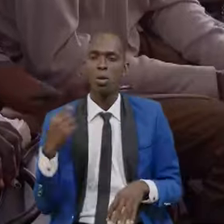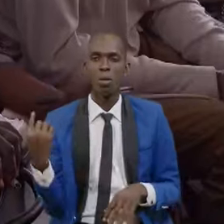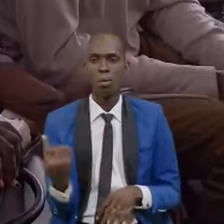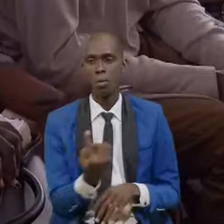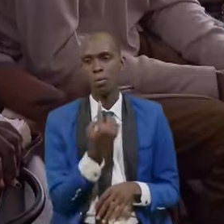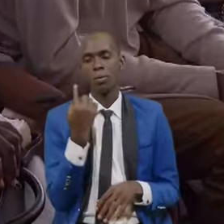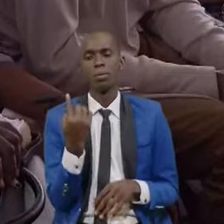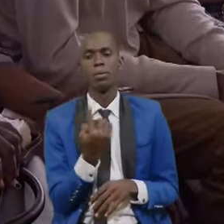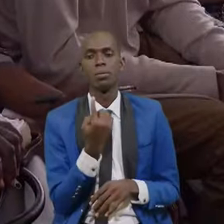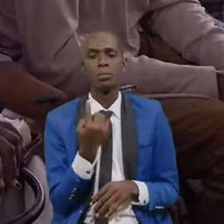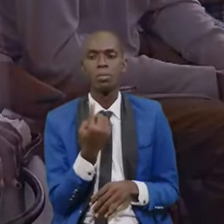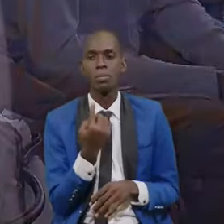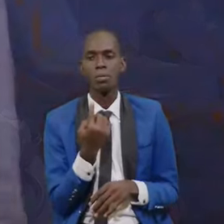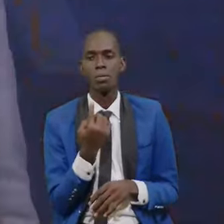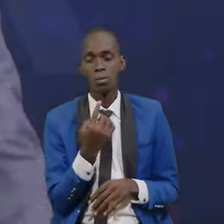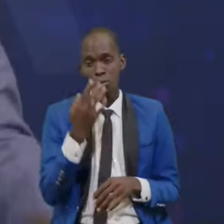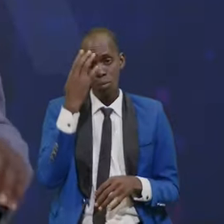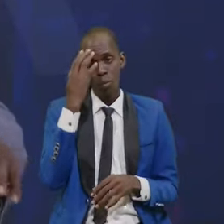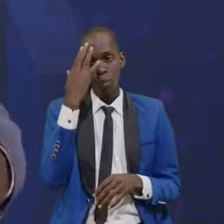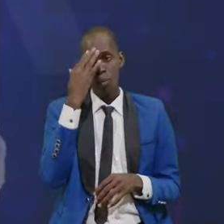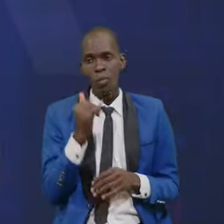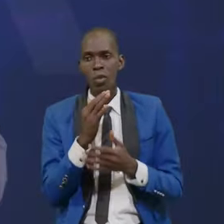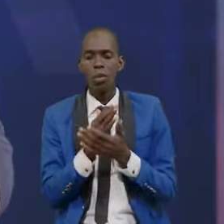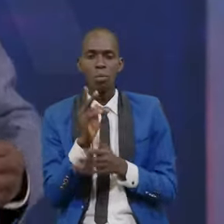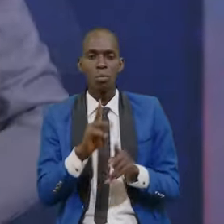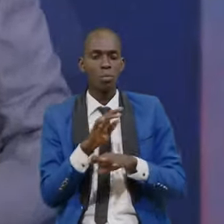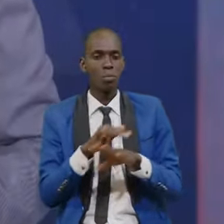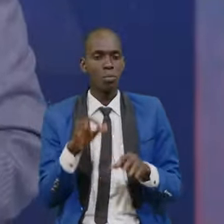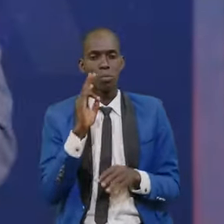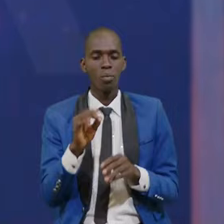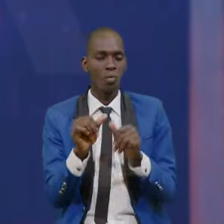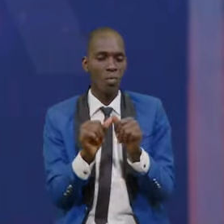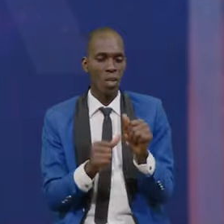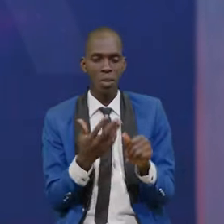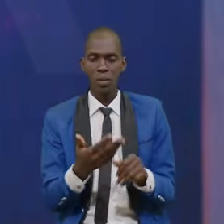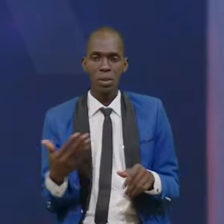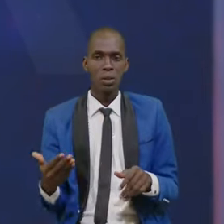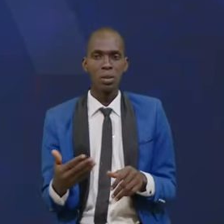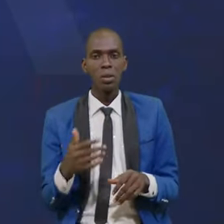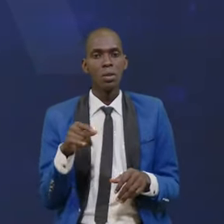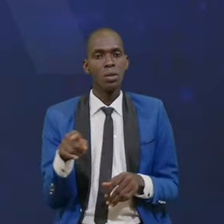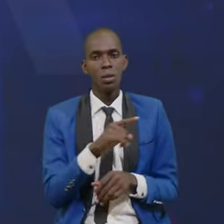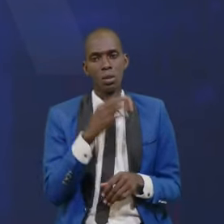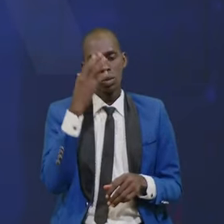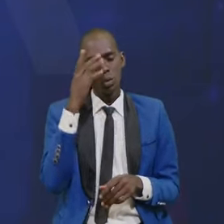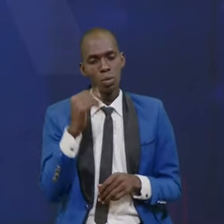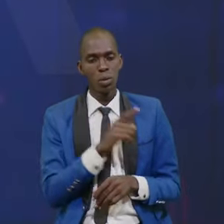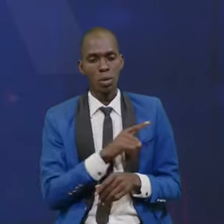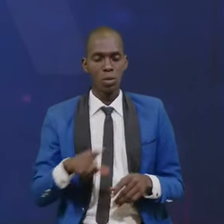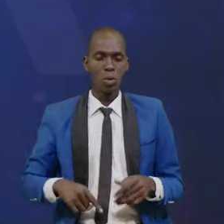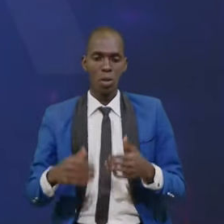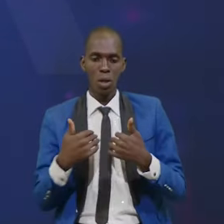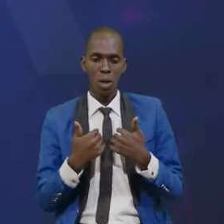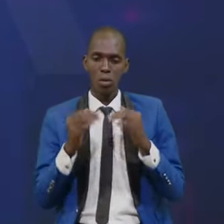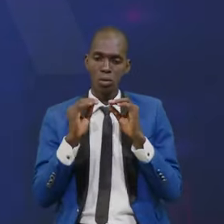Always. Always. You know why some people don't preach everything? They know the Lord has taught us in the